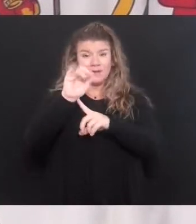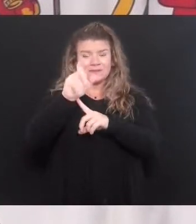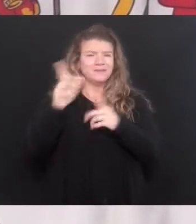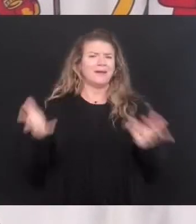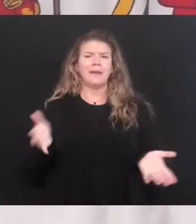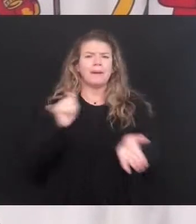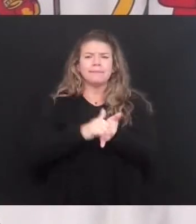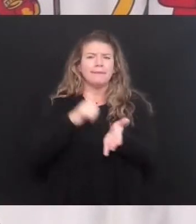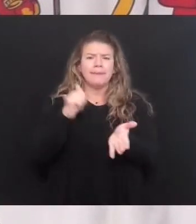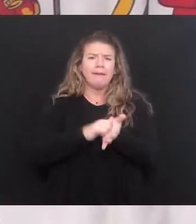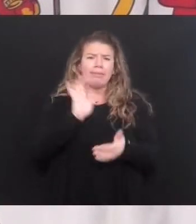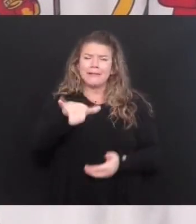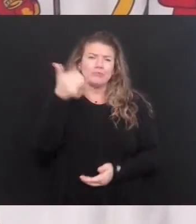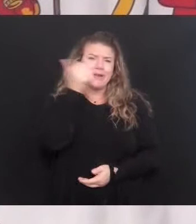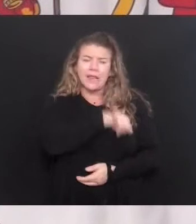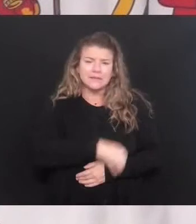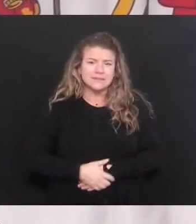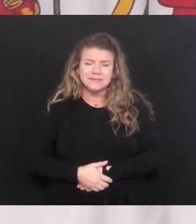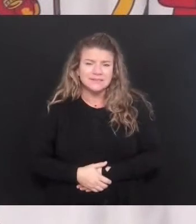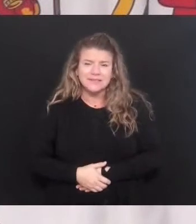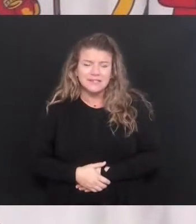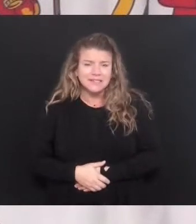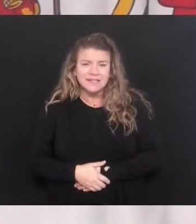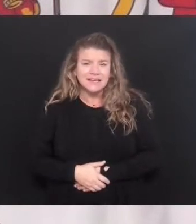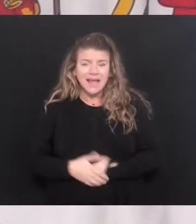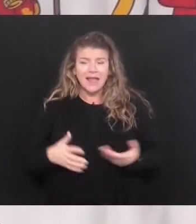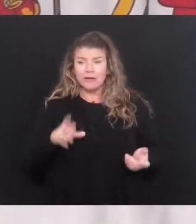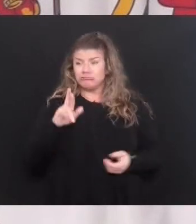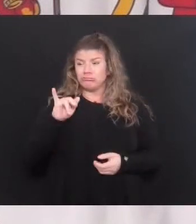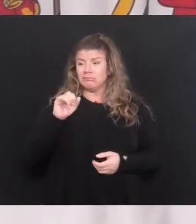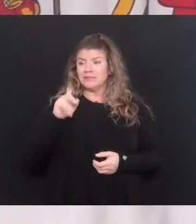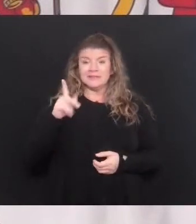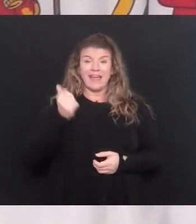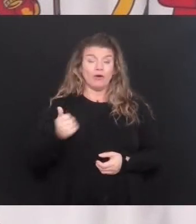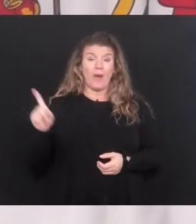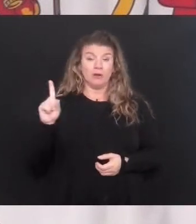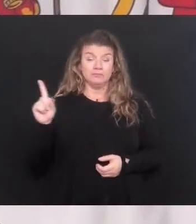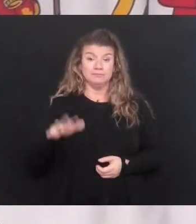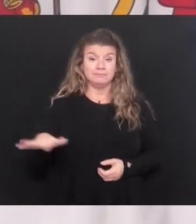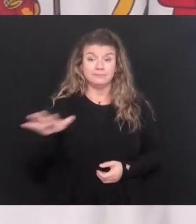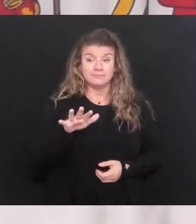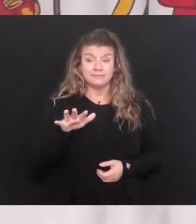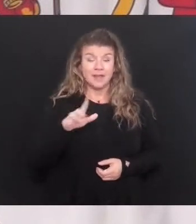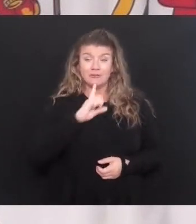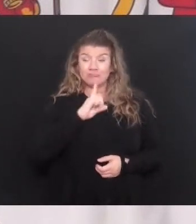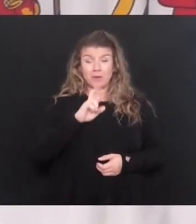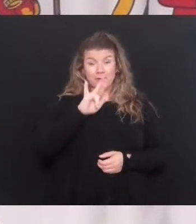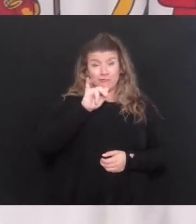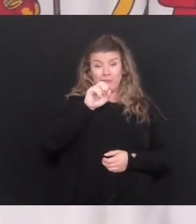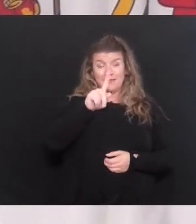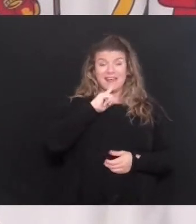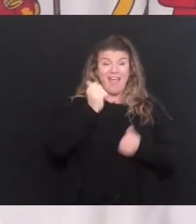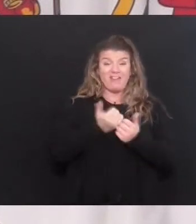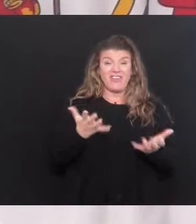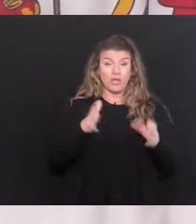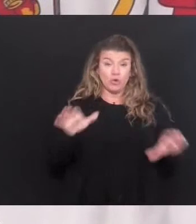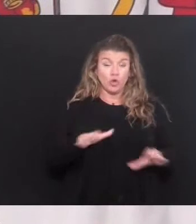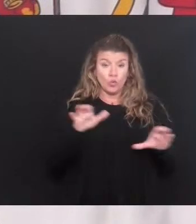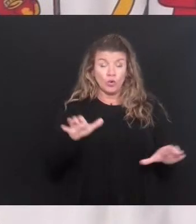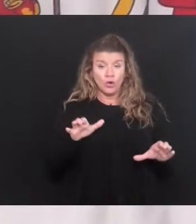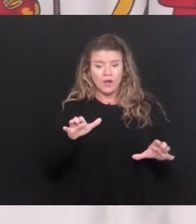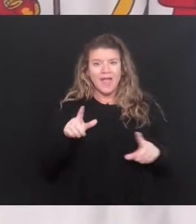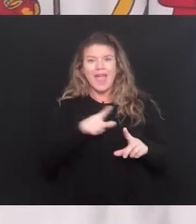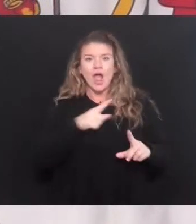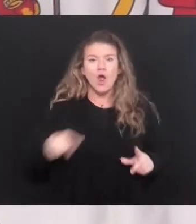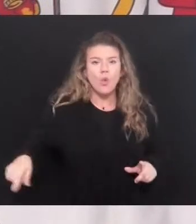It's ridiculous to say that, to say that. There's risk everywhere, and there's risk in everything we do. And we all need to be